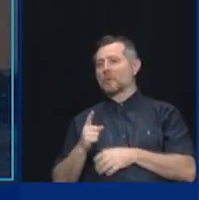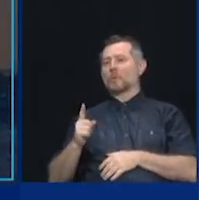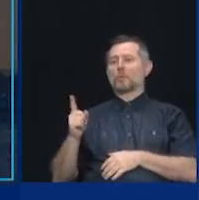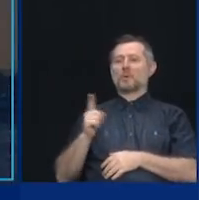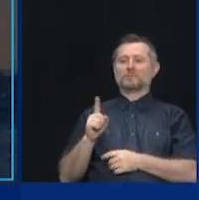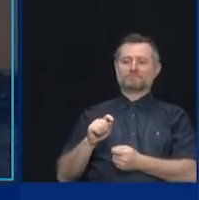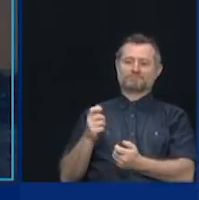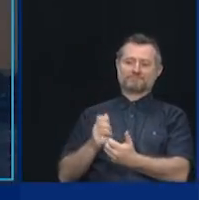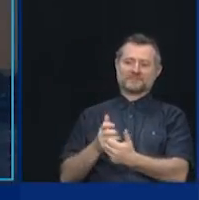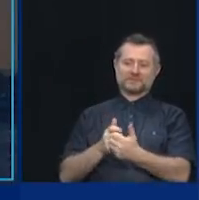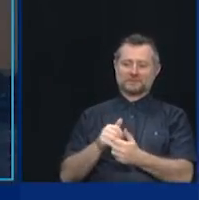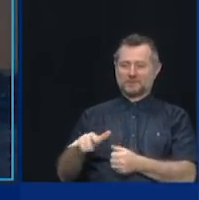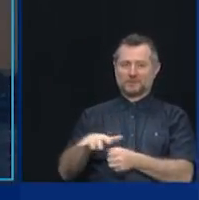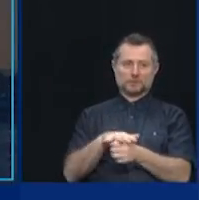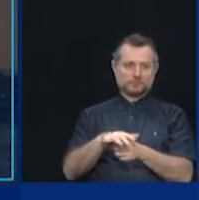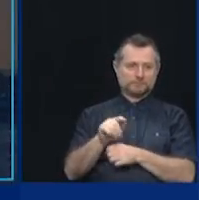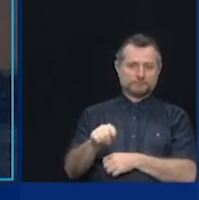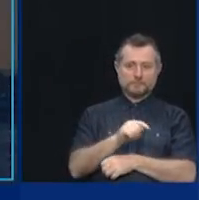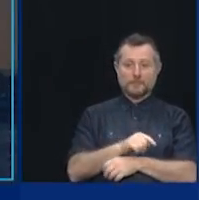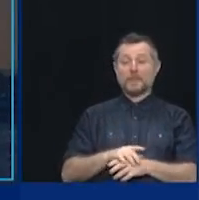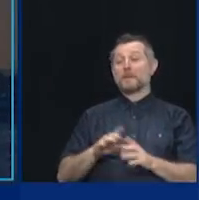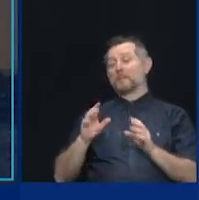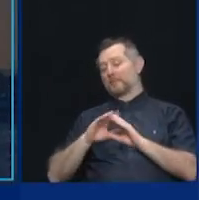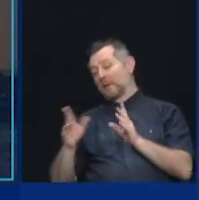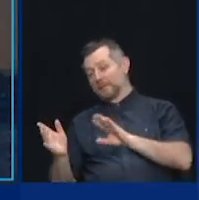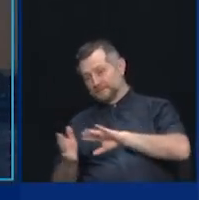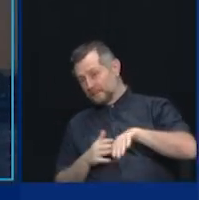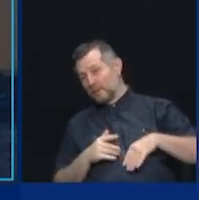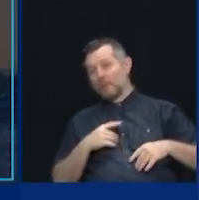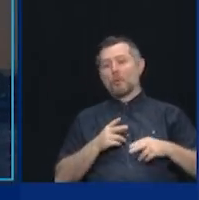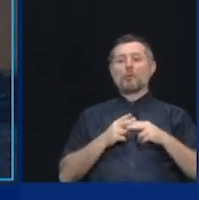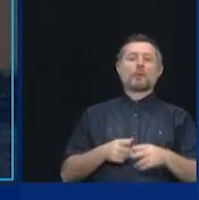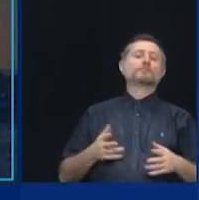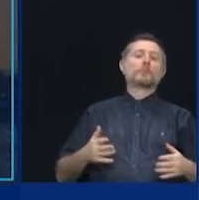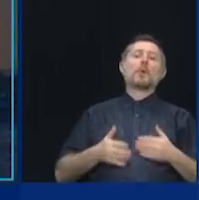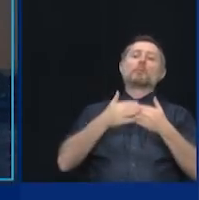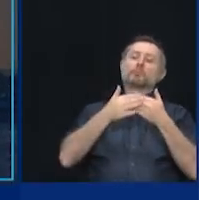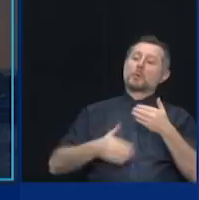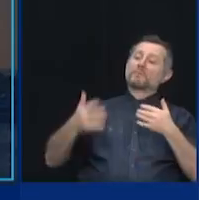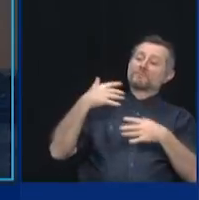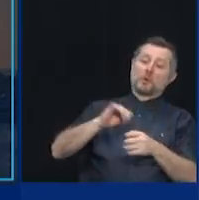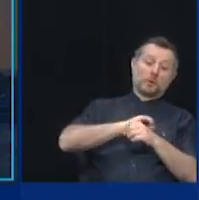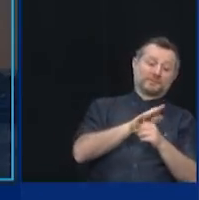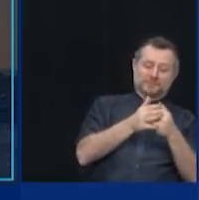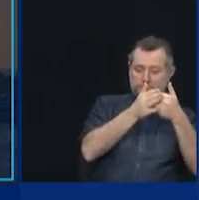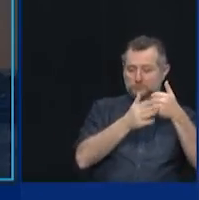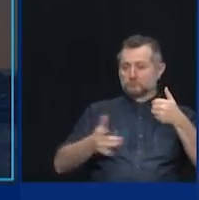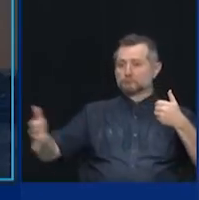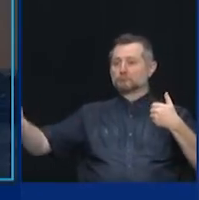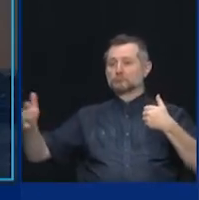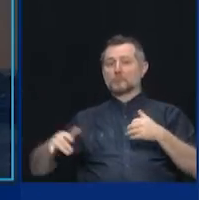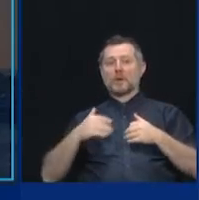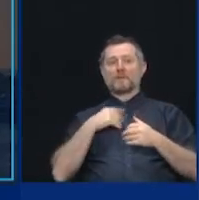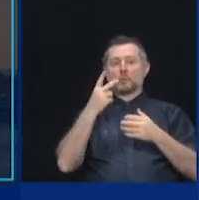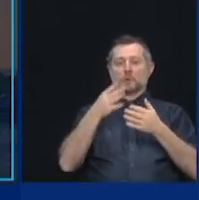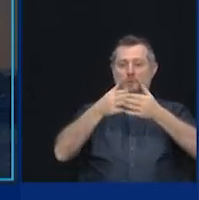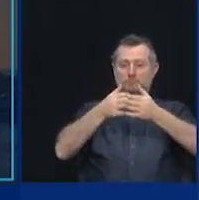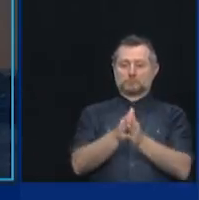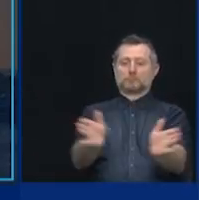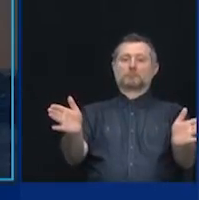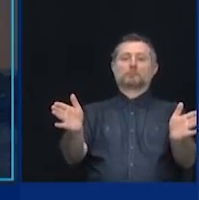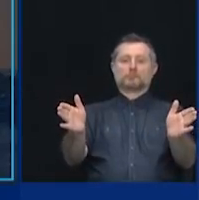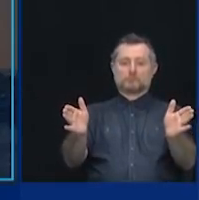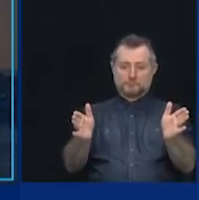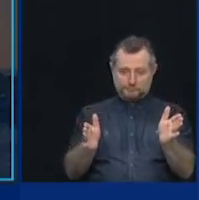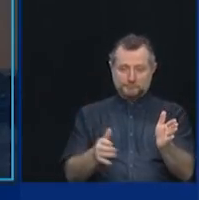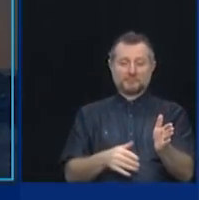effect. But in this new post-COVID period, we go down two tracks simultaneously.